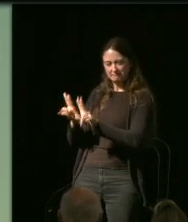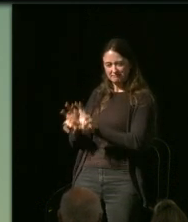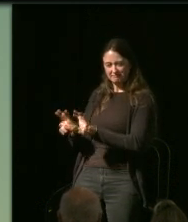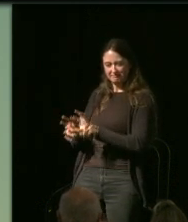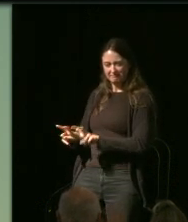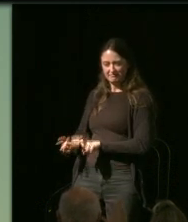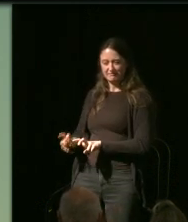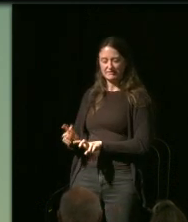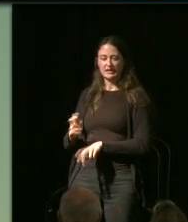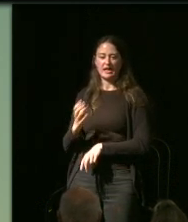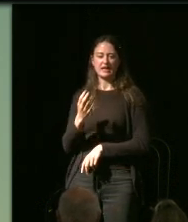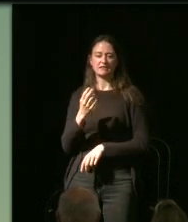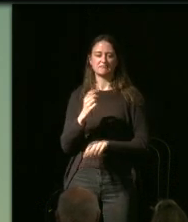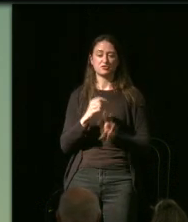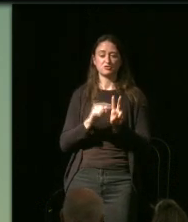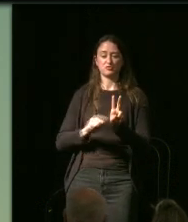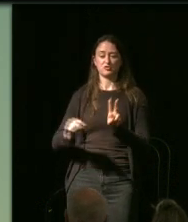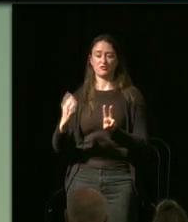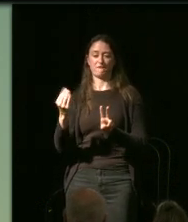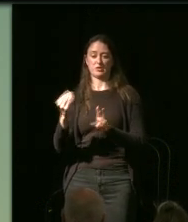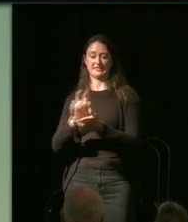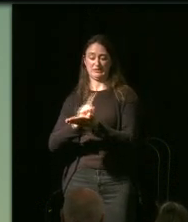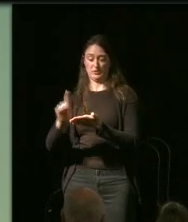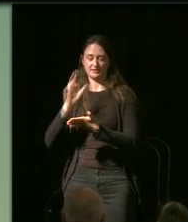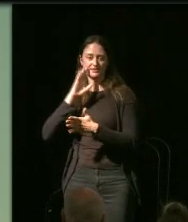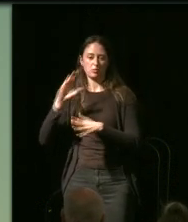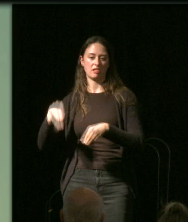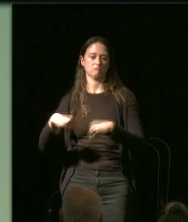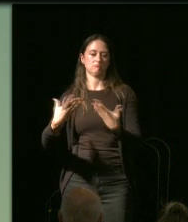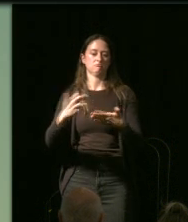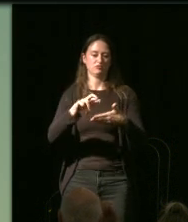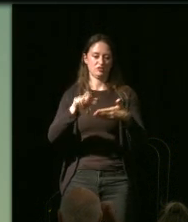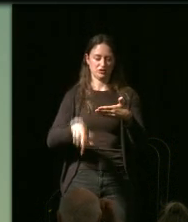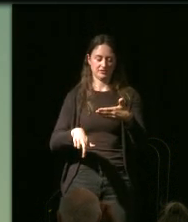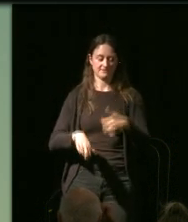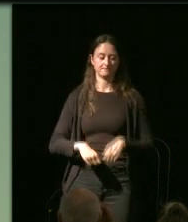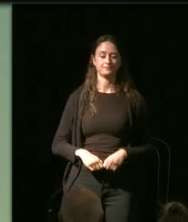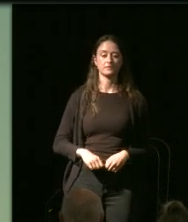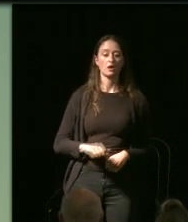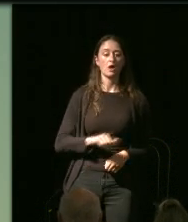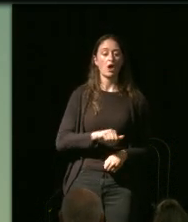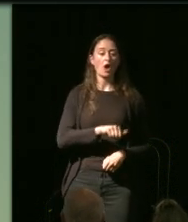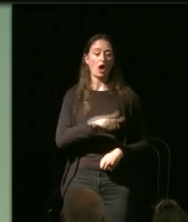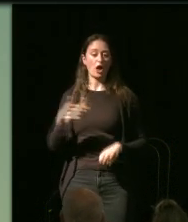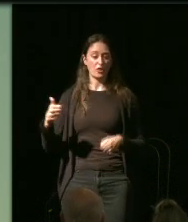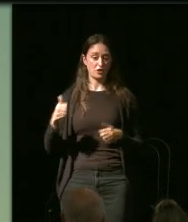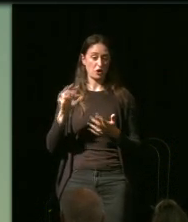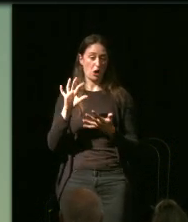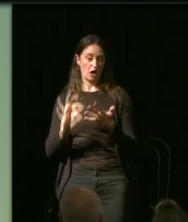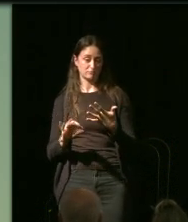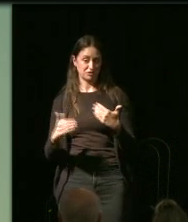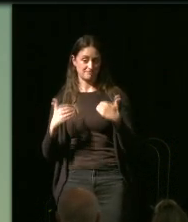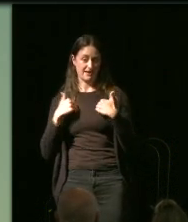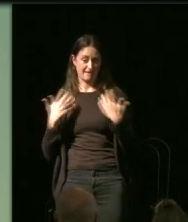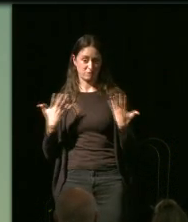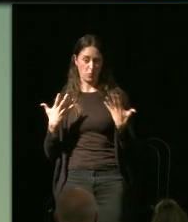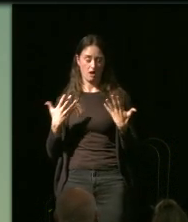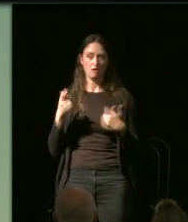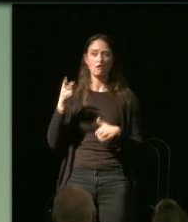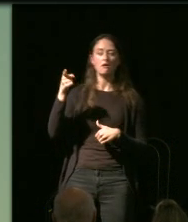might have is through a research study where there would be no charge to you or your insurance, but there can be a very uncertain turnaround time for